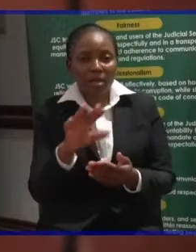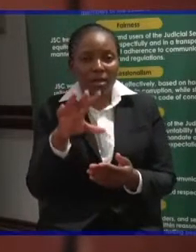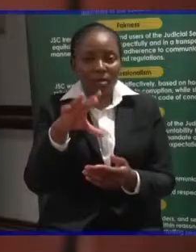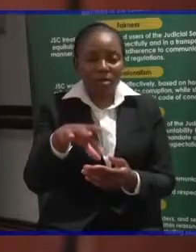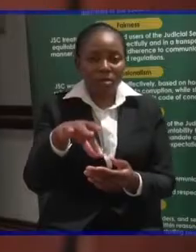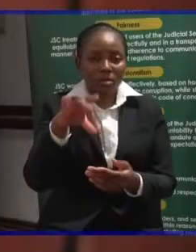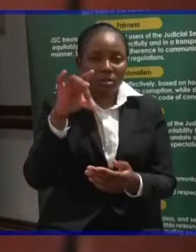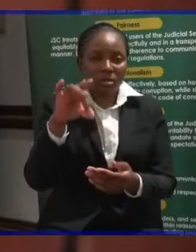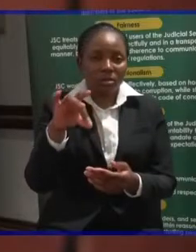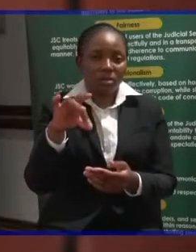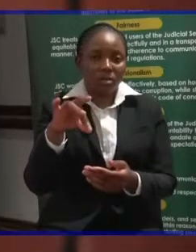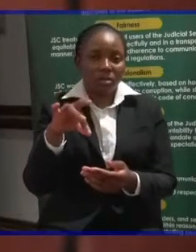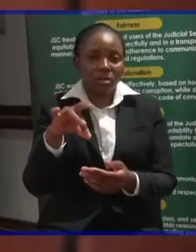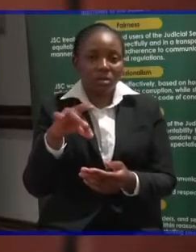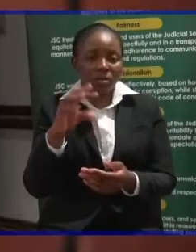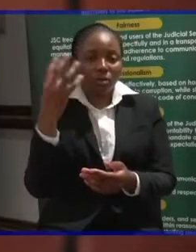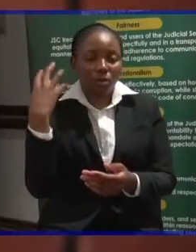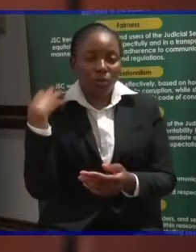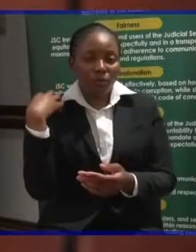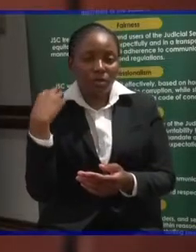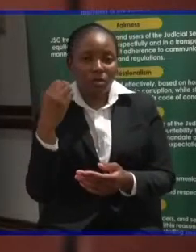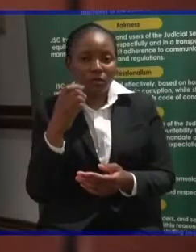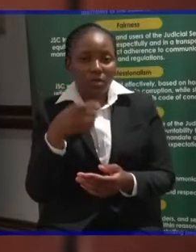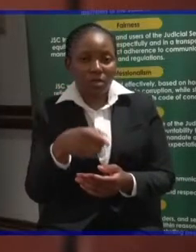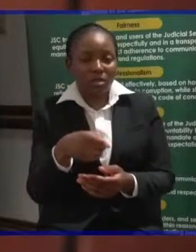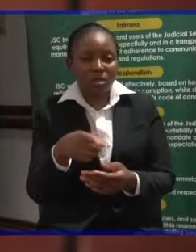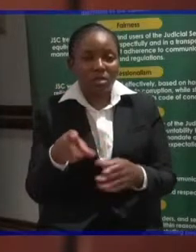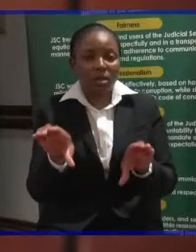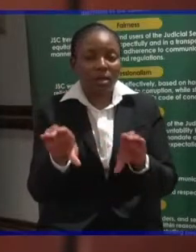selected officer of that company.